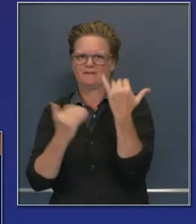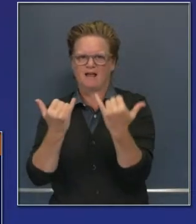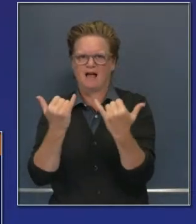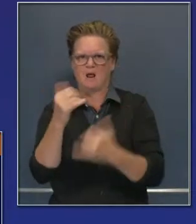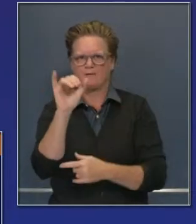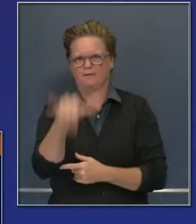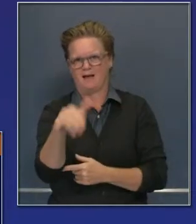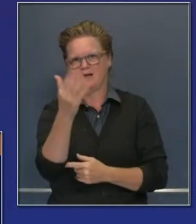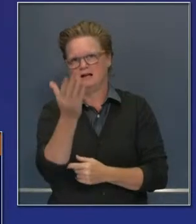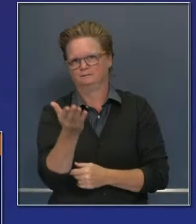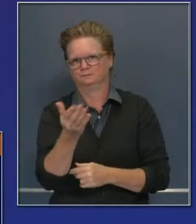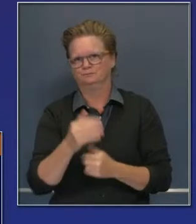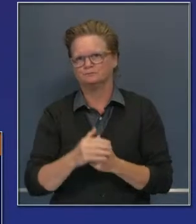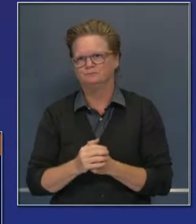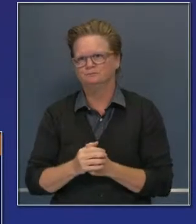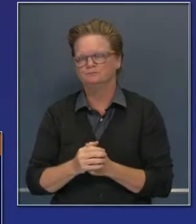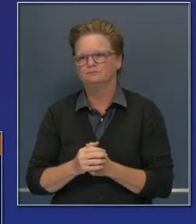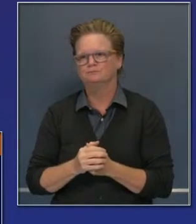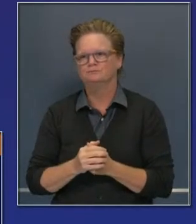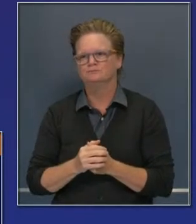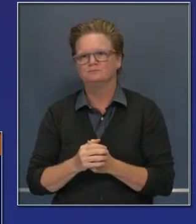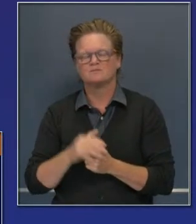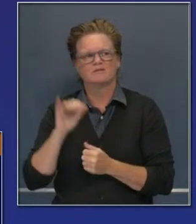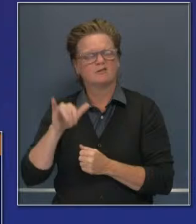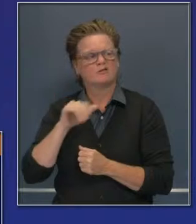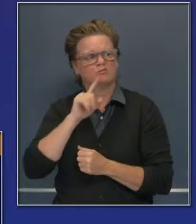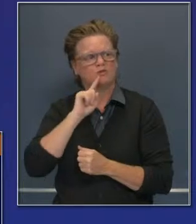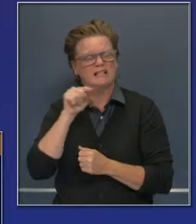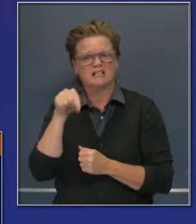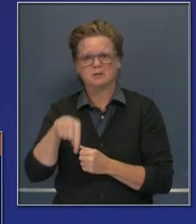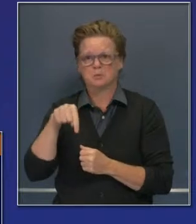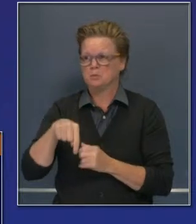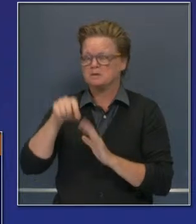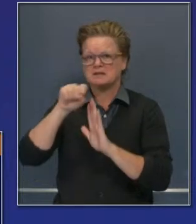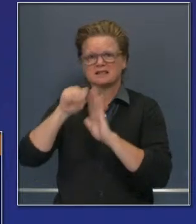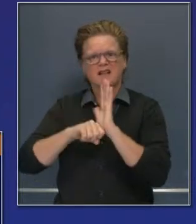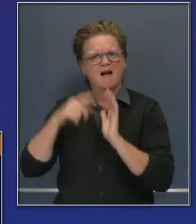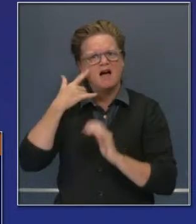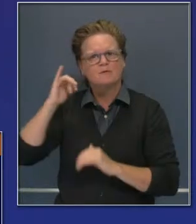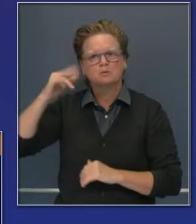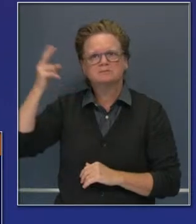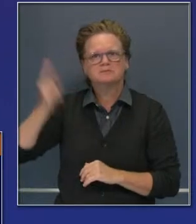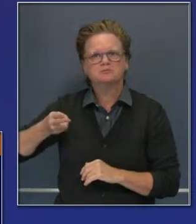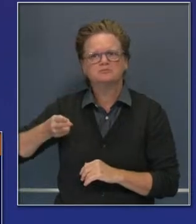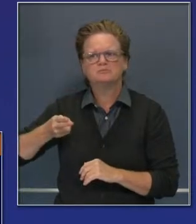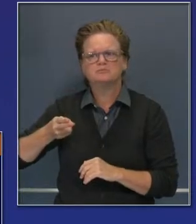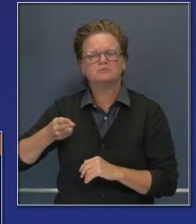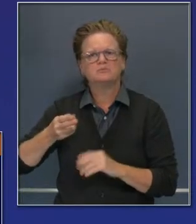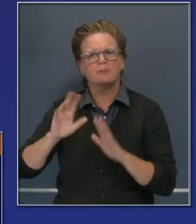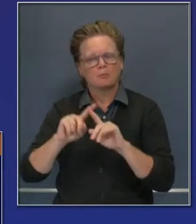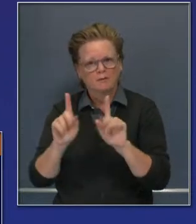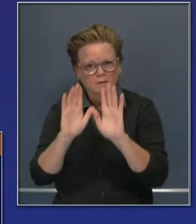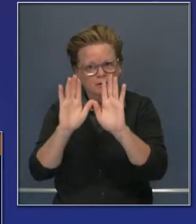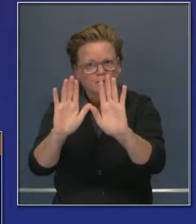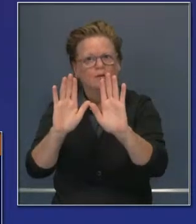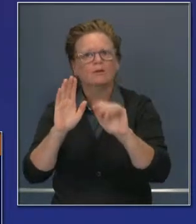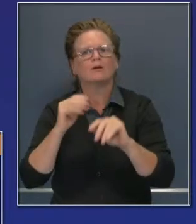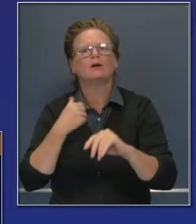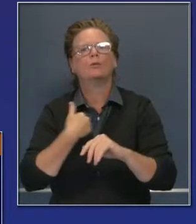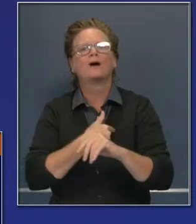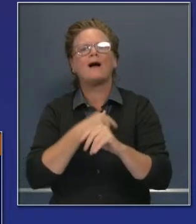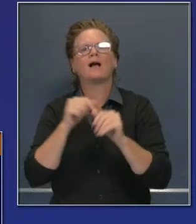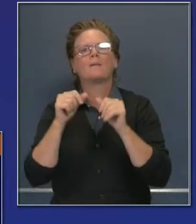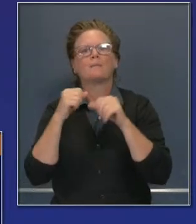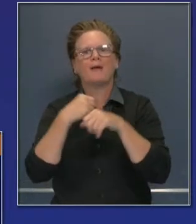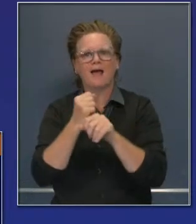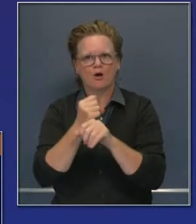state's history are continuing to burn, though with real progress on some of those larger complexes, not just the August, but the